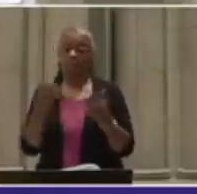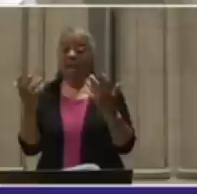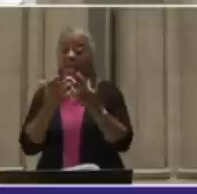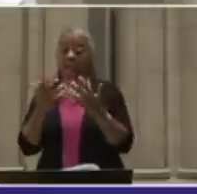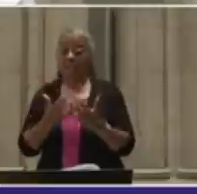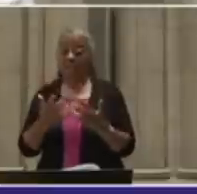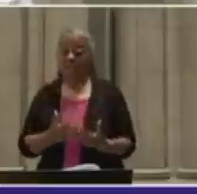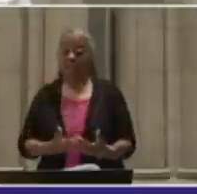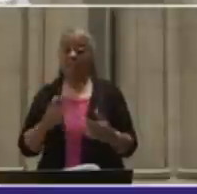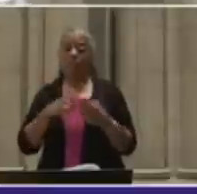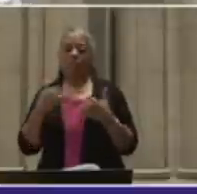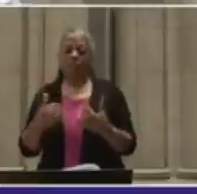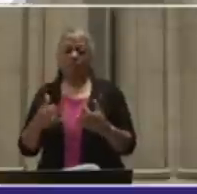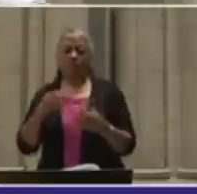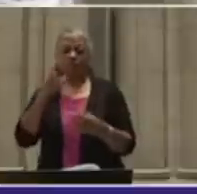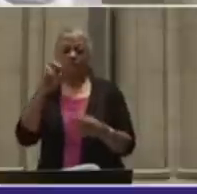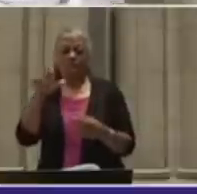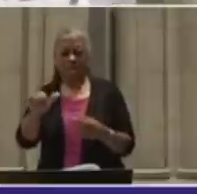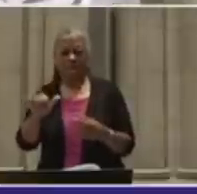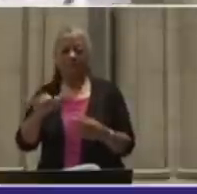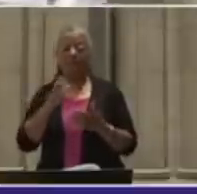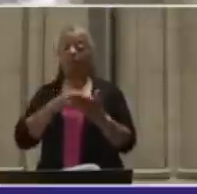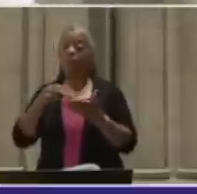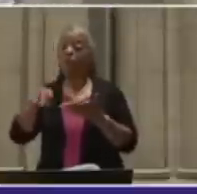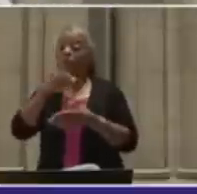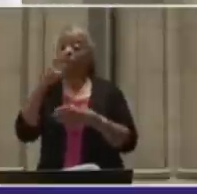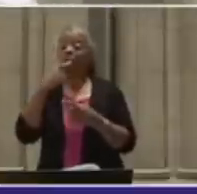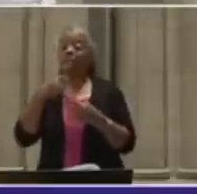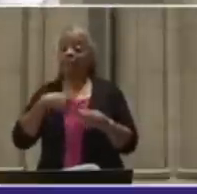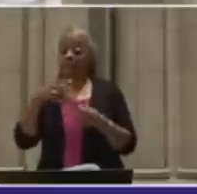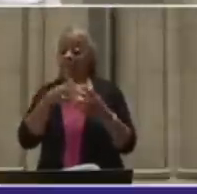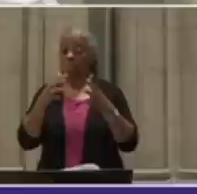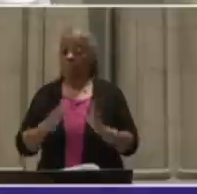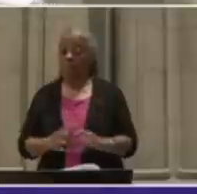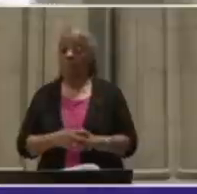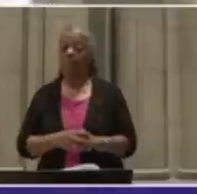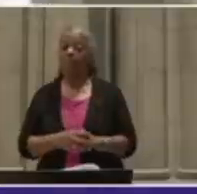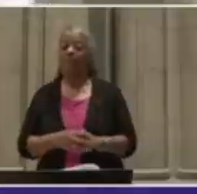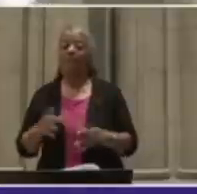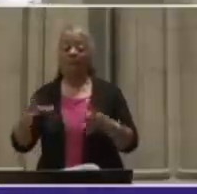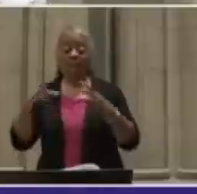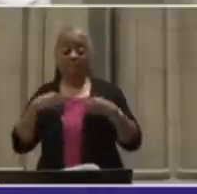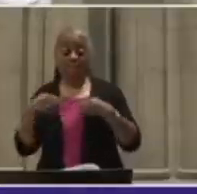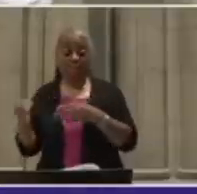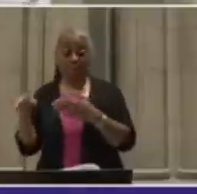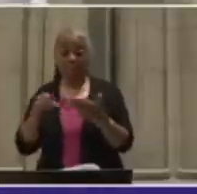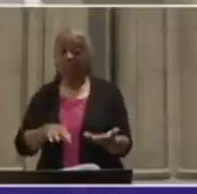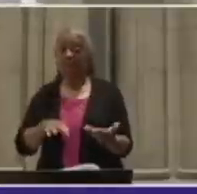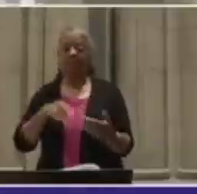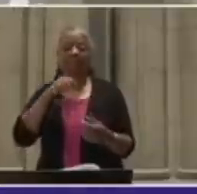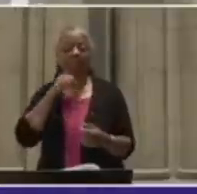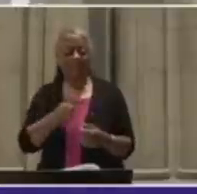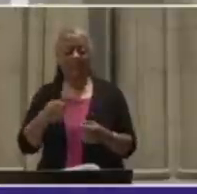the present reality, the Holy Spirit is saying to America, accepting death is not